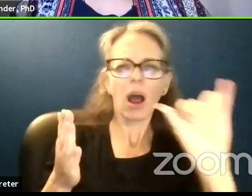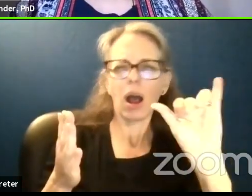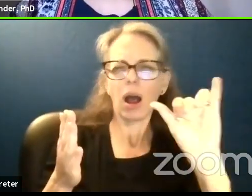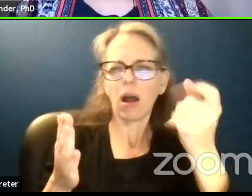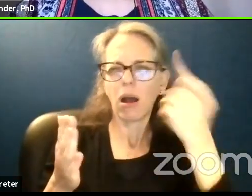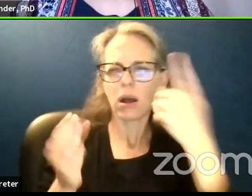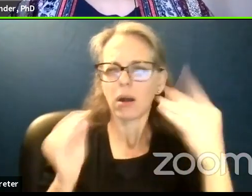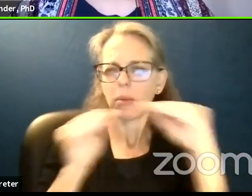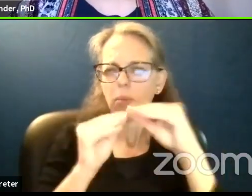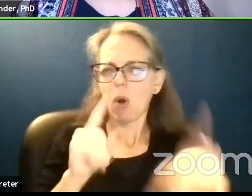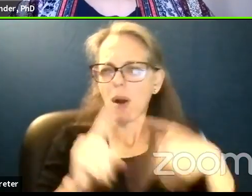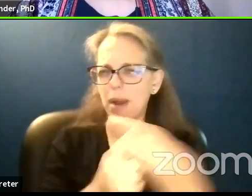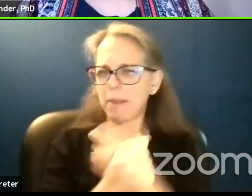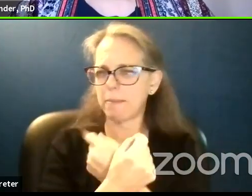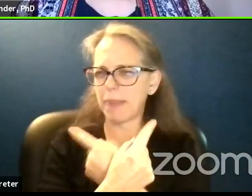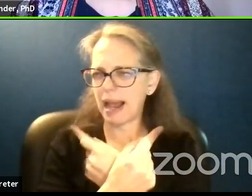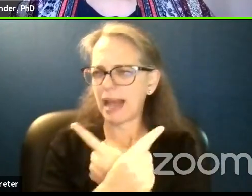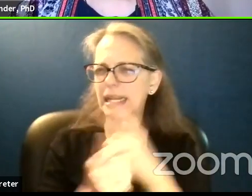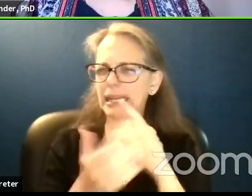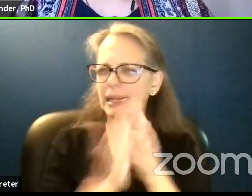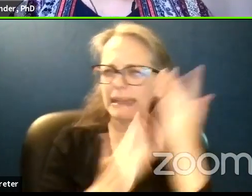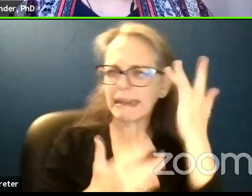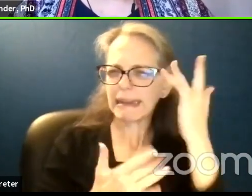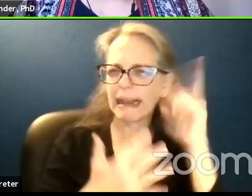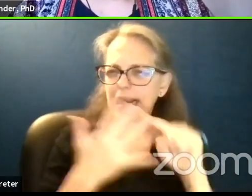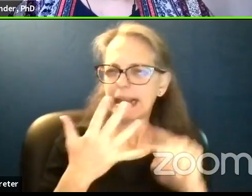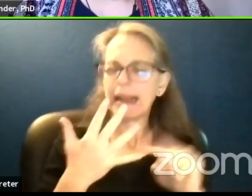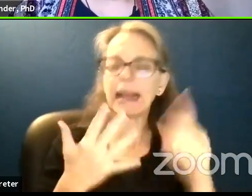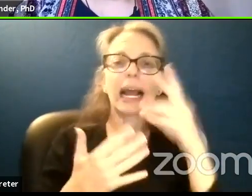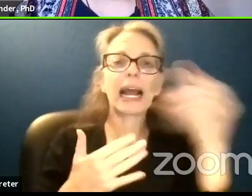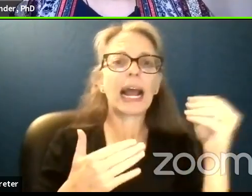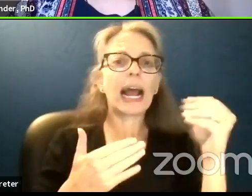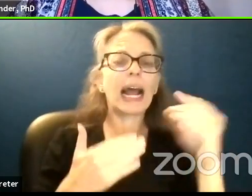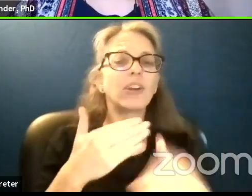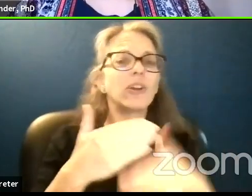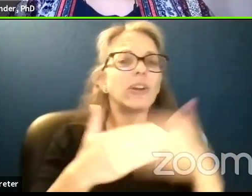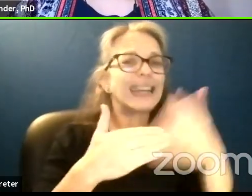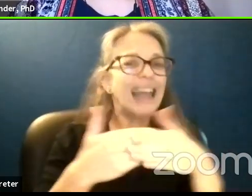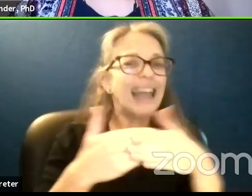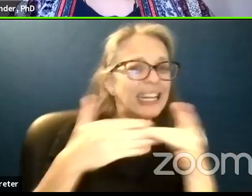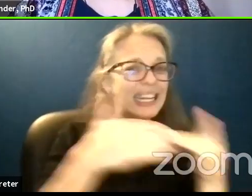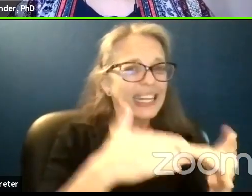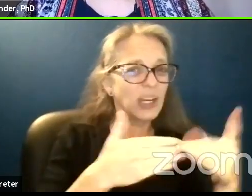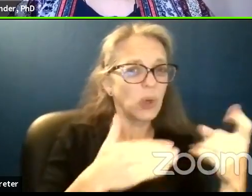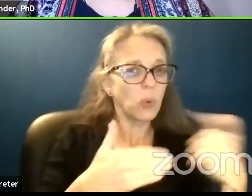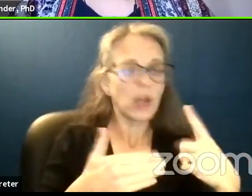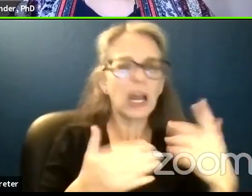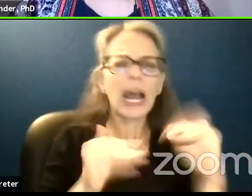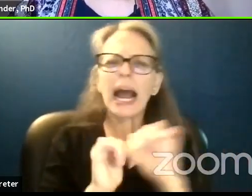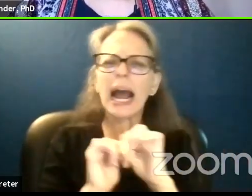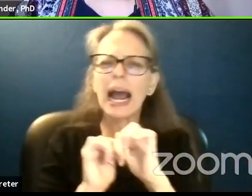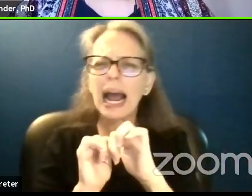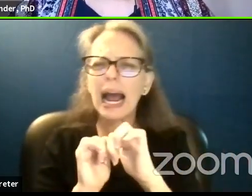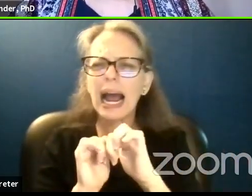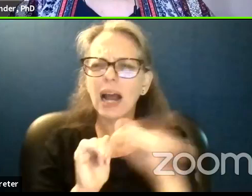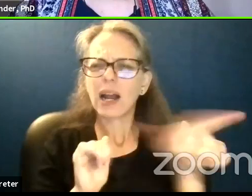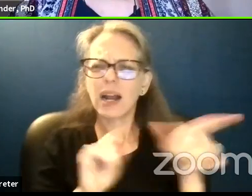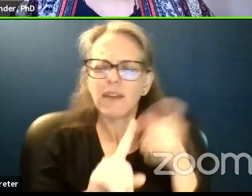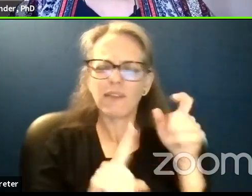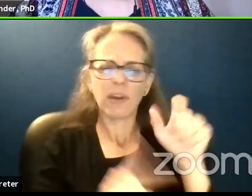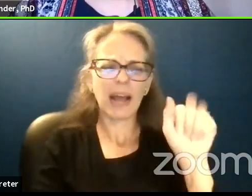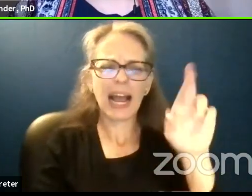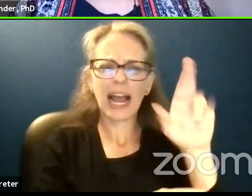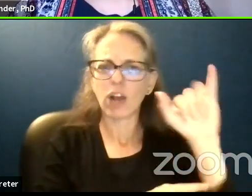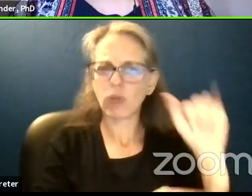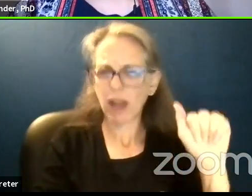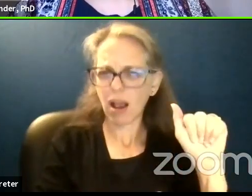And I think also kind of to the next question that we have, which is how did this is from Aria